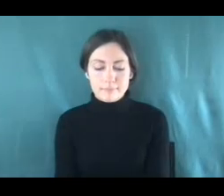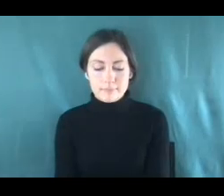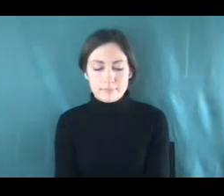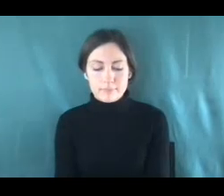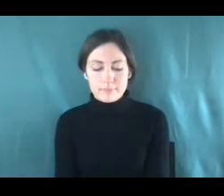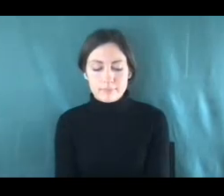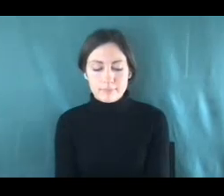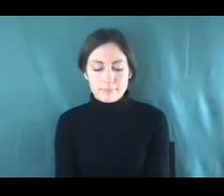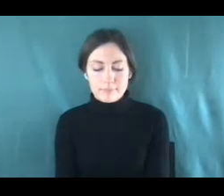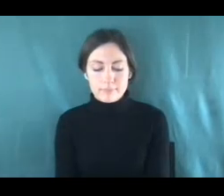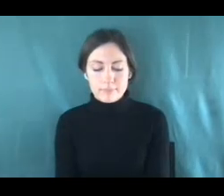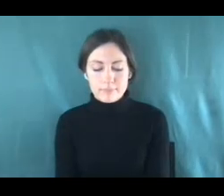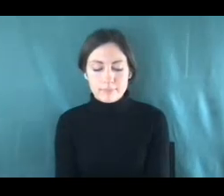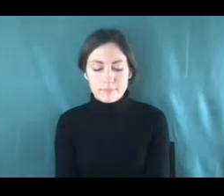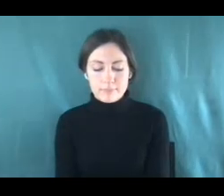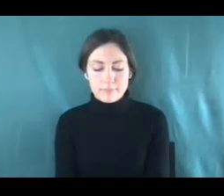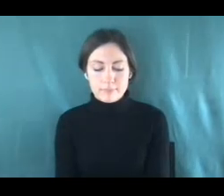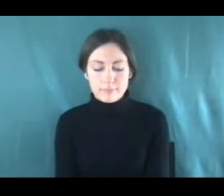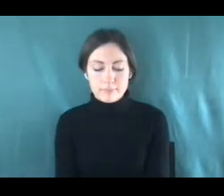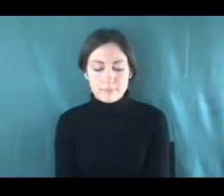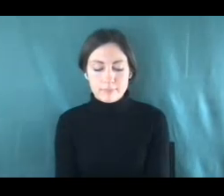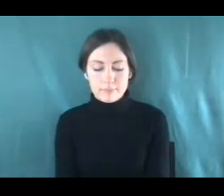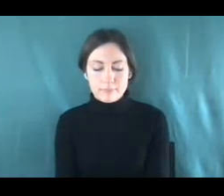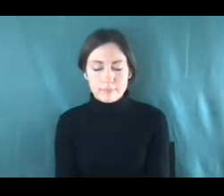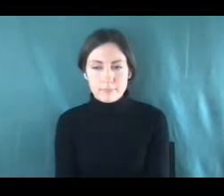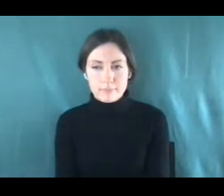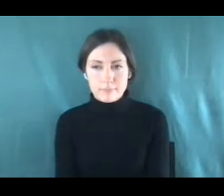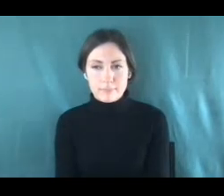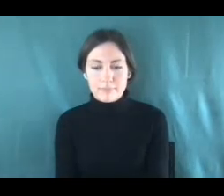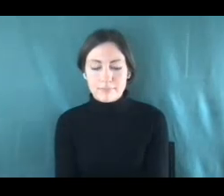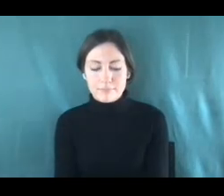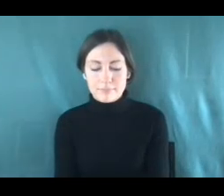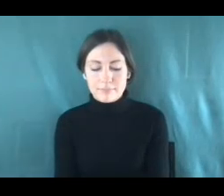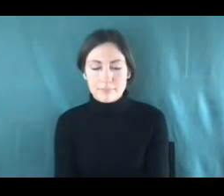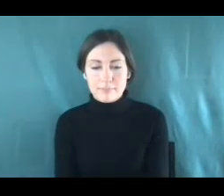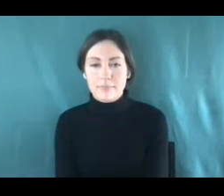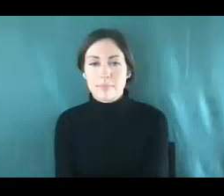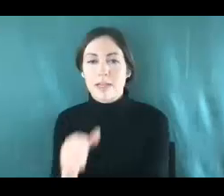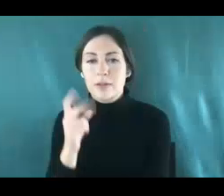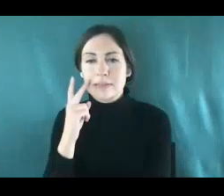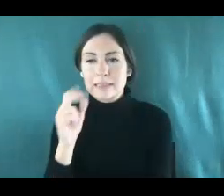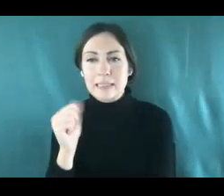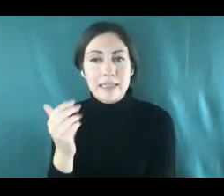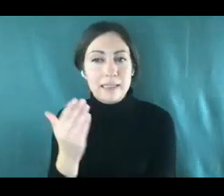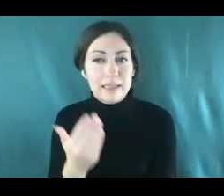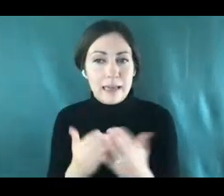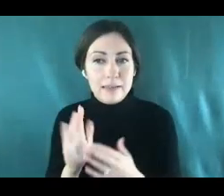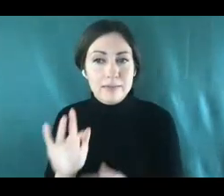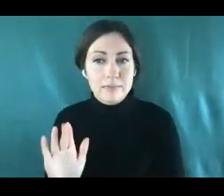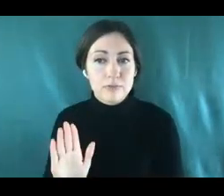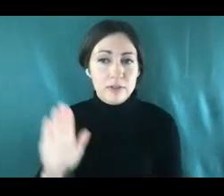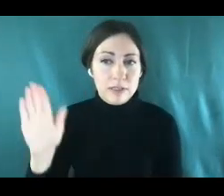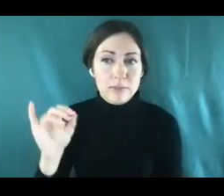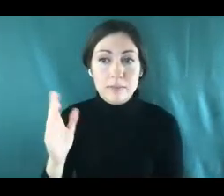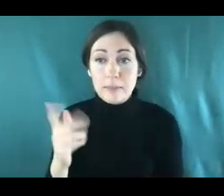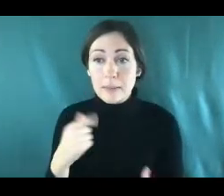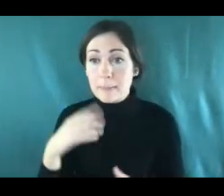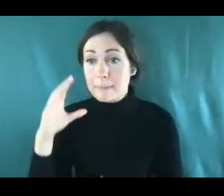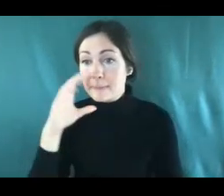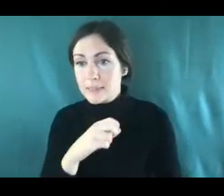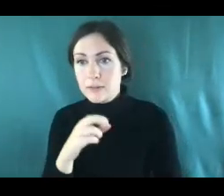I'm currently seeing no hands raised. Do we have any folks that I may be missing, or maybe folks reaching